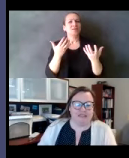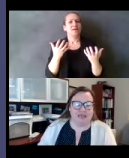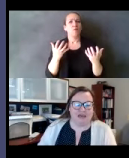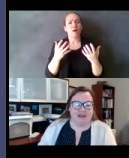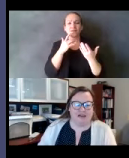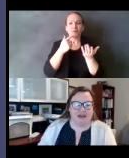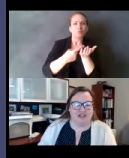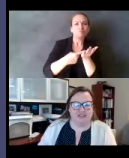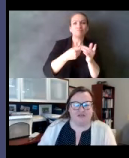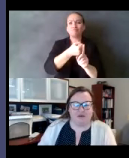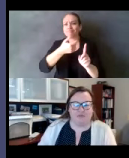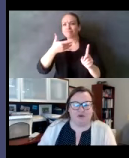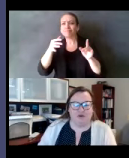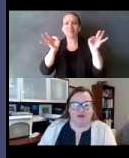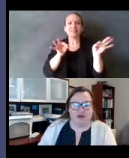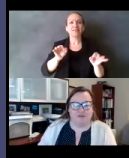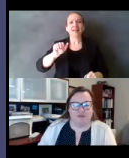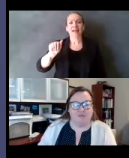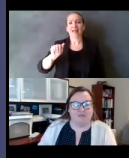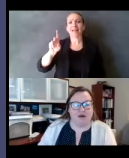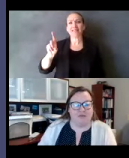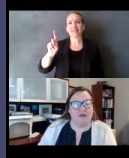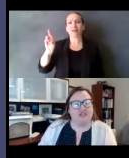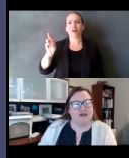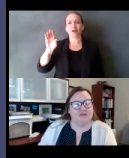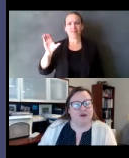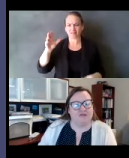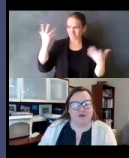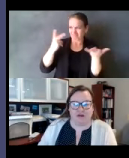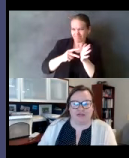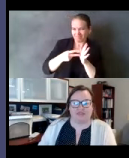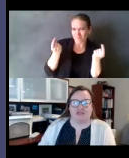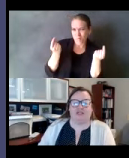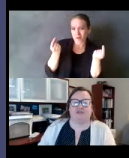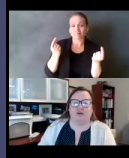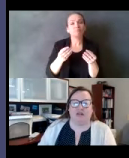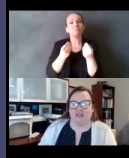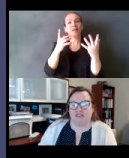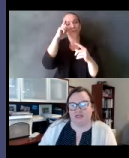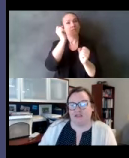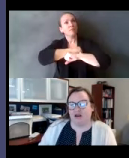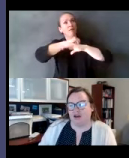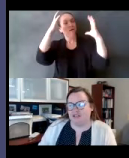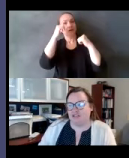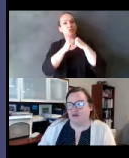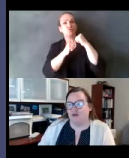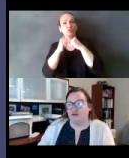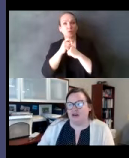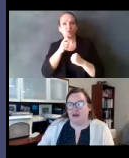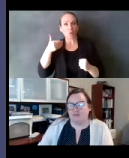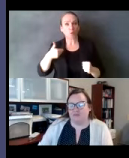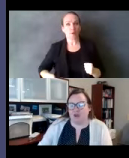is and kind of just give people a picture of the organization that is putting this series on.